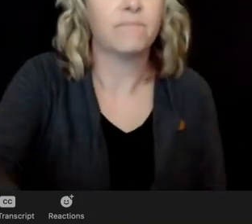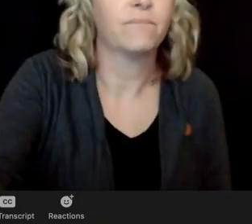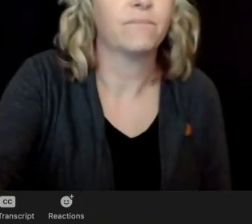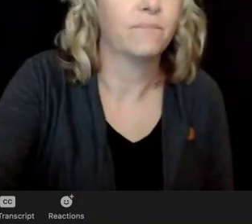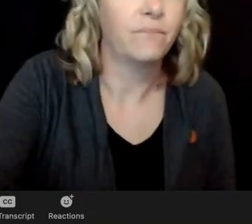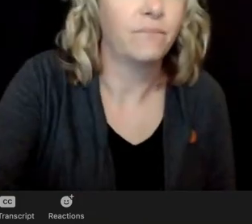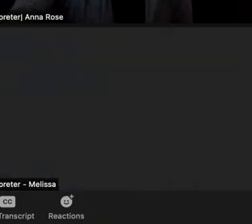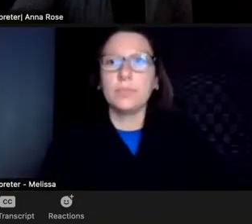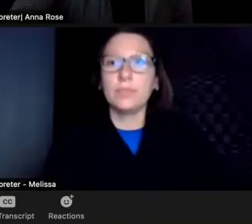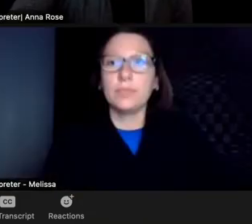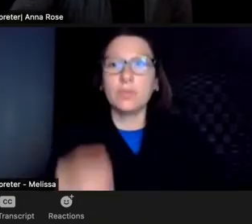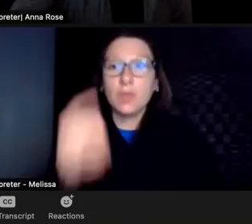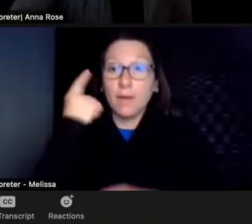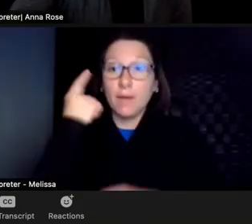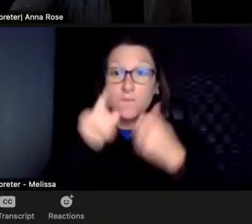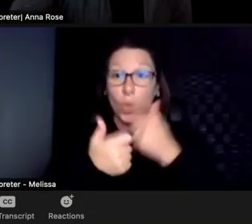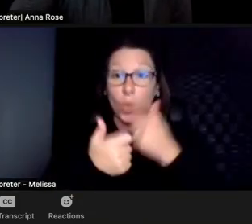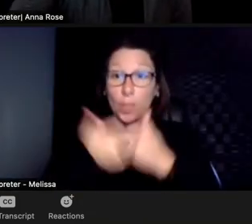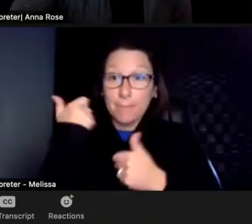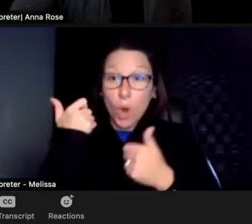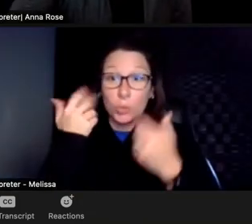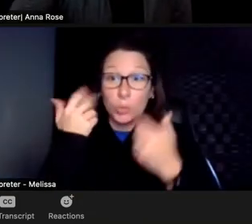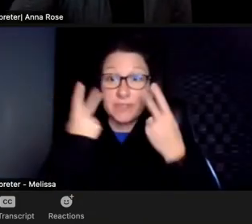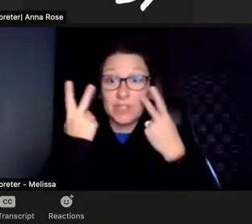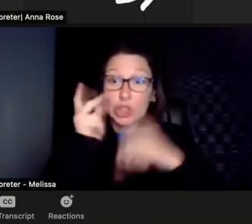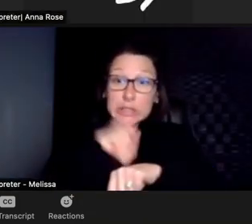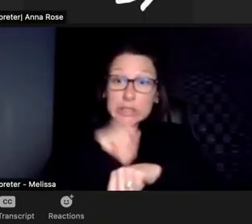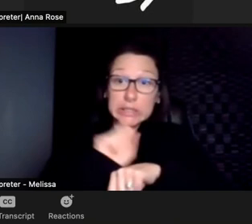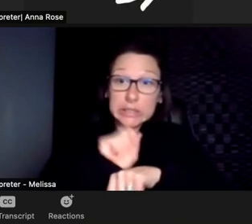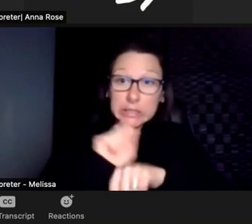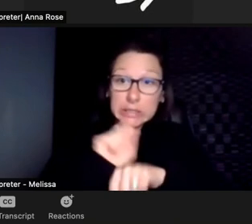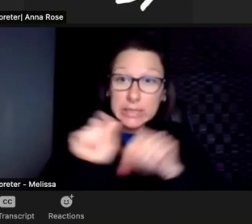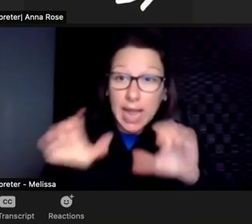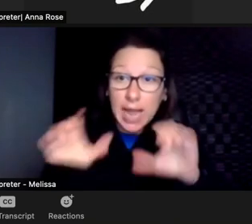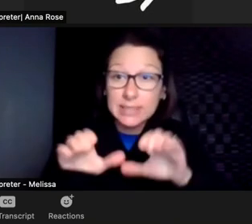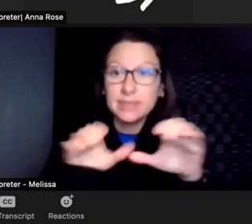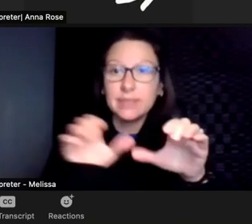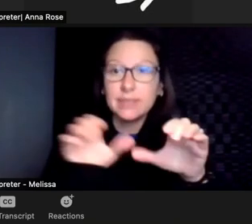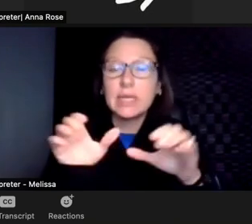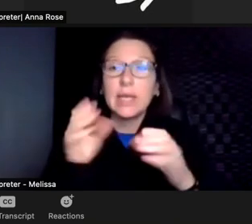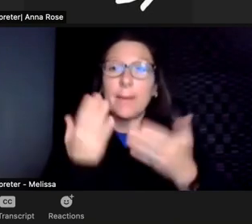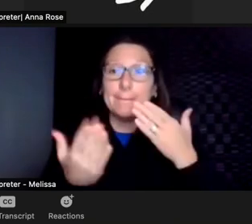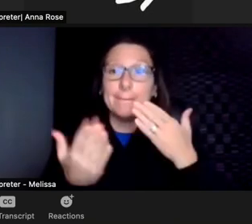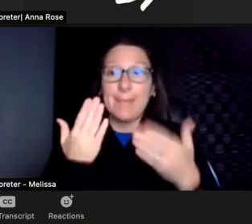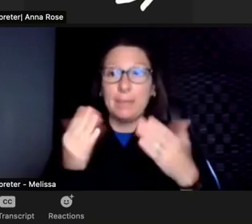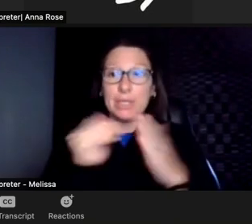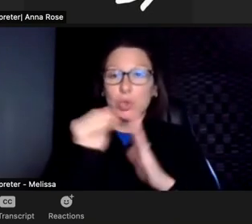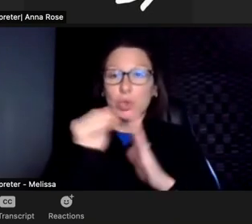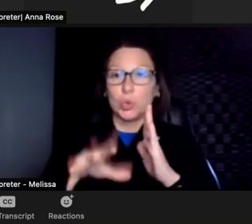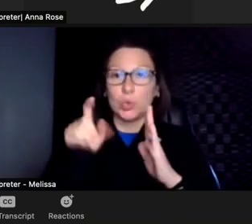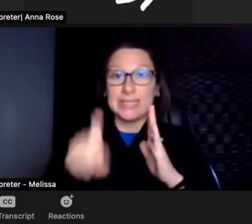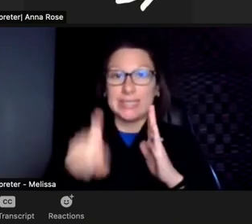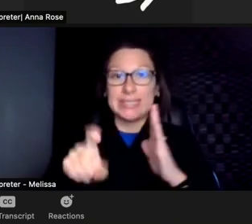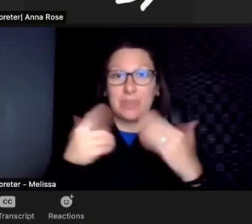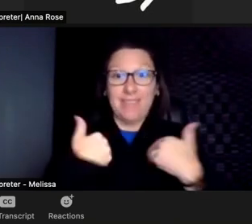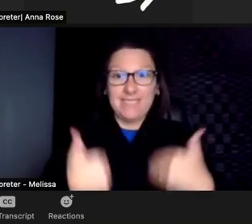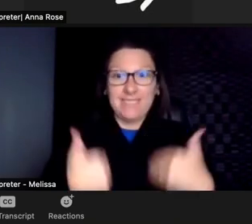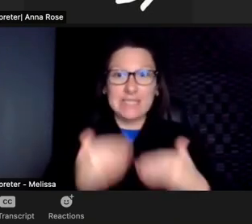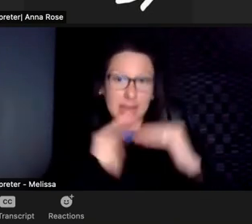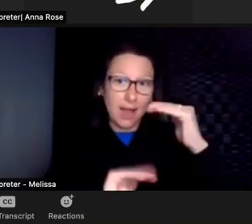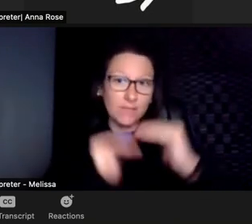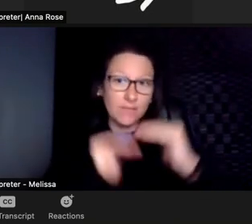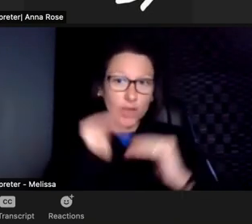activities, maybe the student needs to be in the most physically comfortable positioning. For the